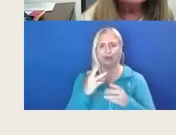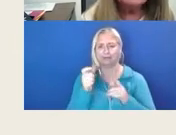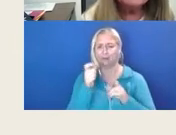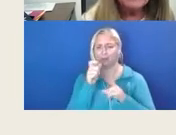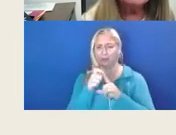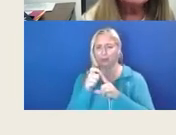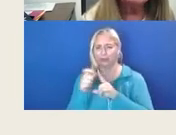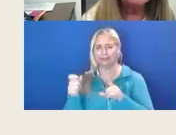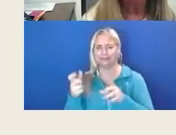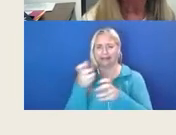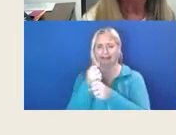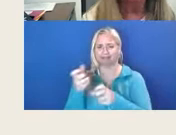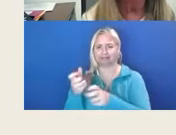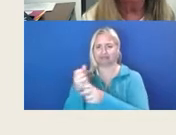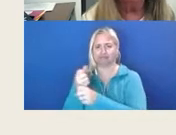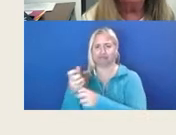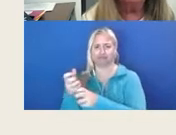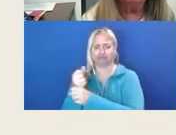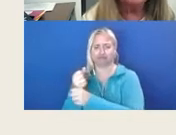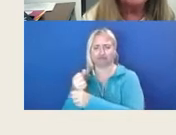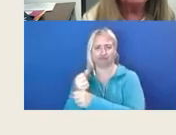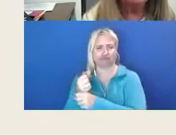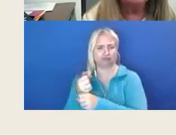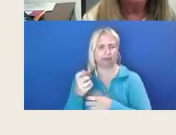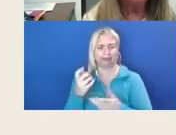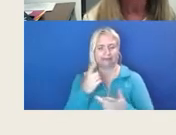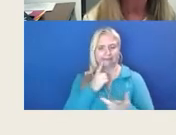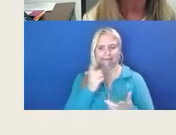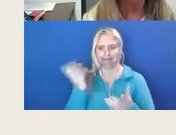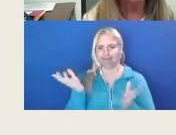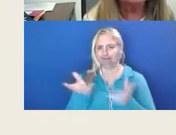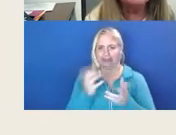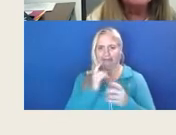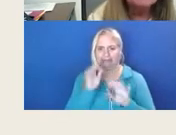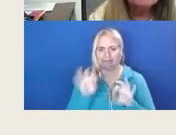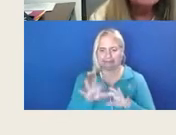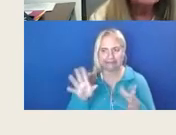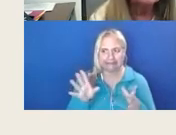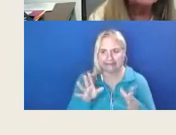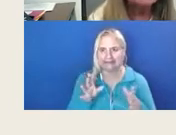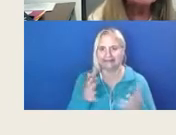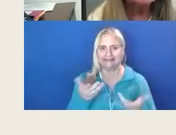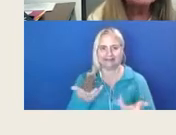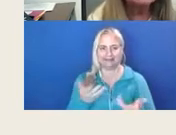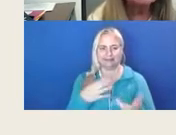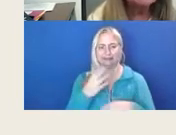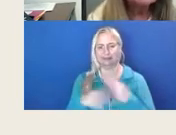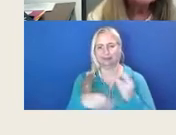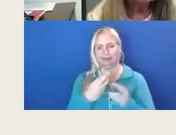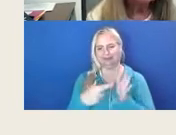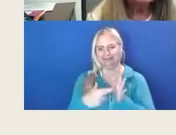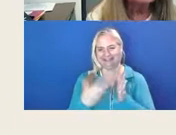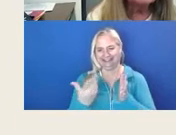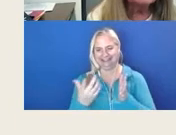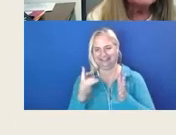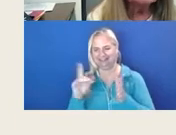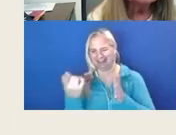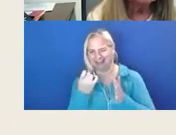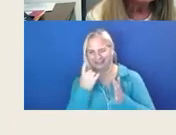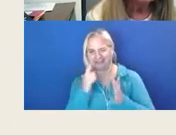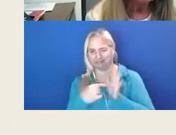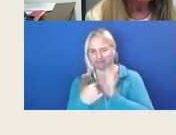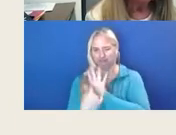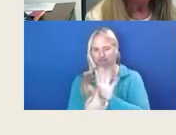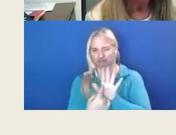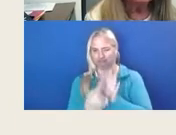to chat in questions if I'm not clear in terms of what those are representing. So